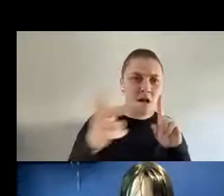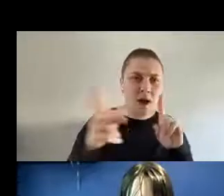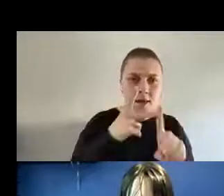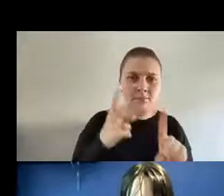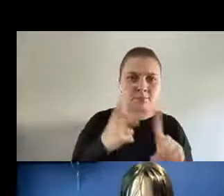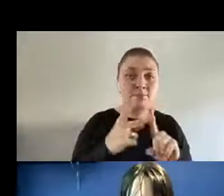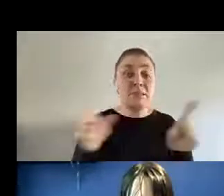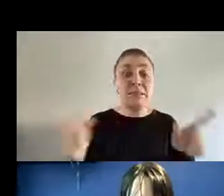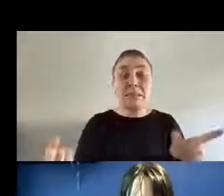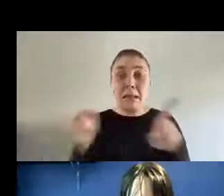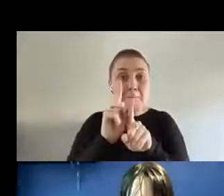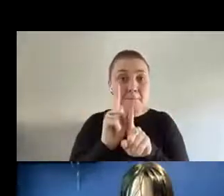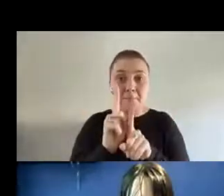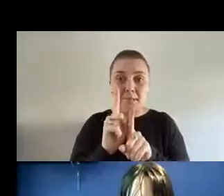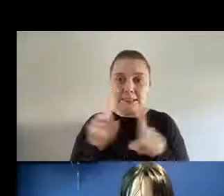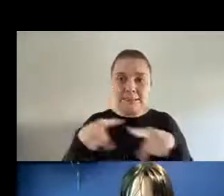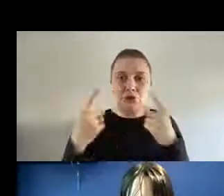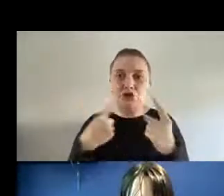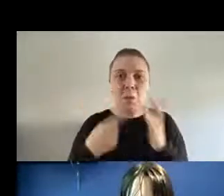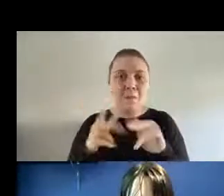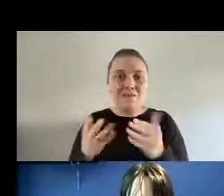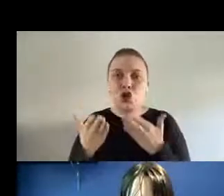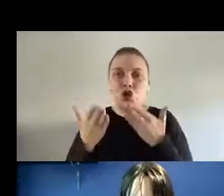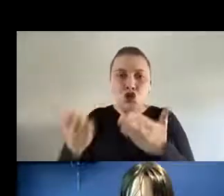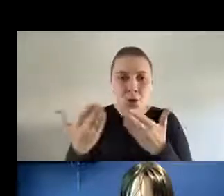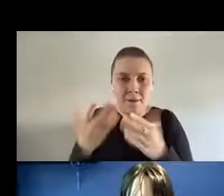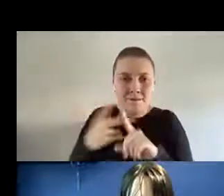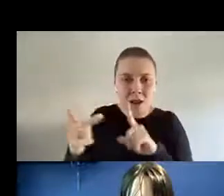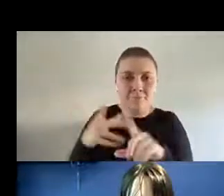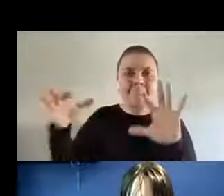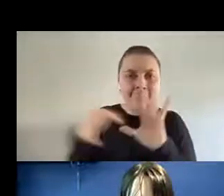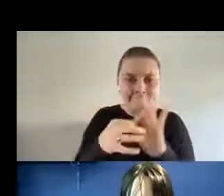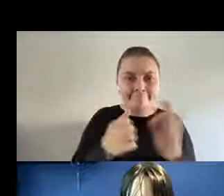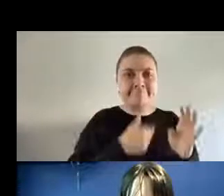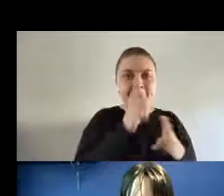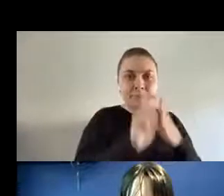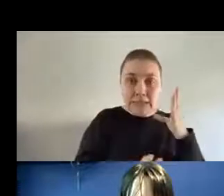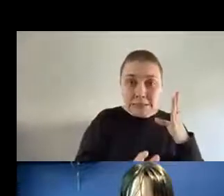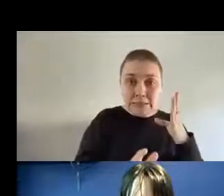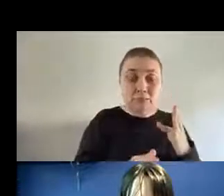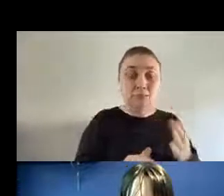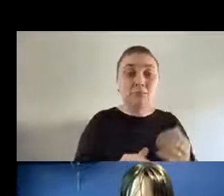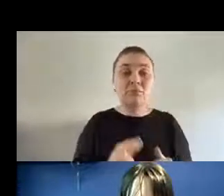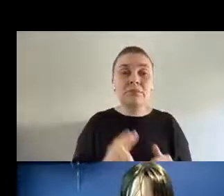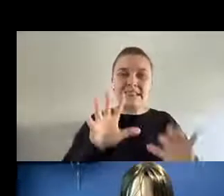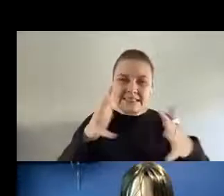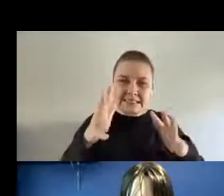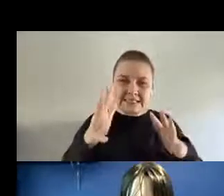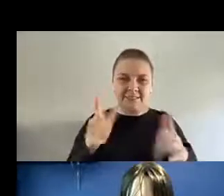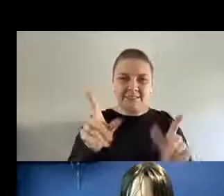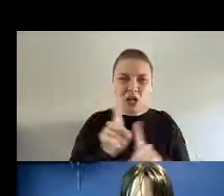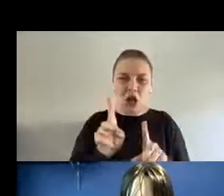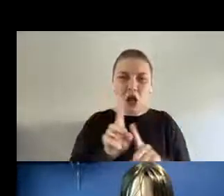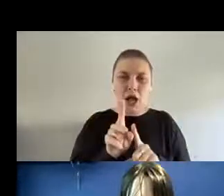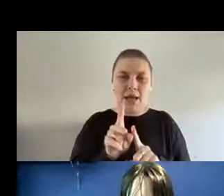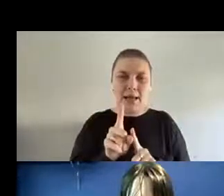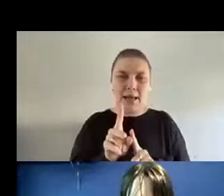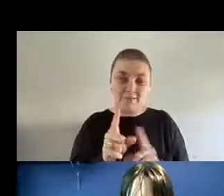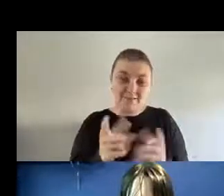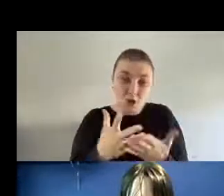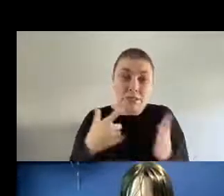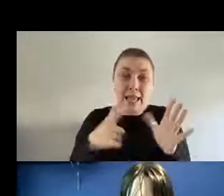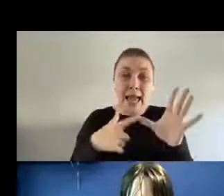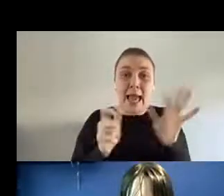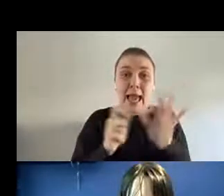as well as other forms of condoning of violence related to our disability, which are kind of perpetuated by ableist attitudes